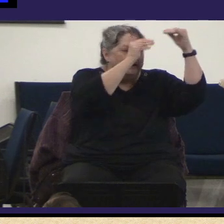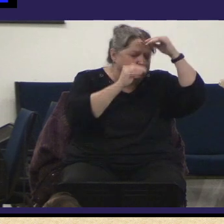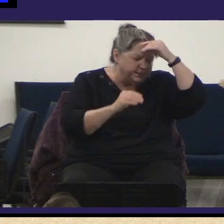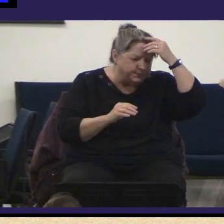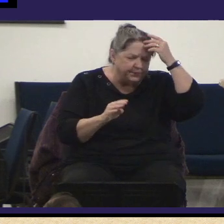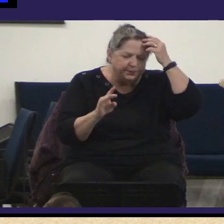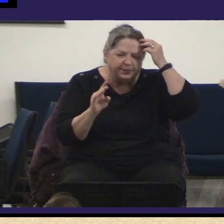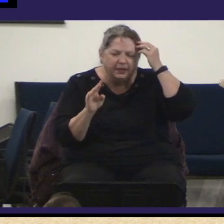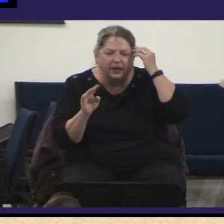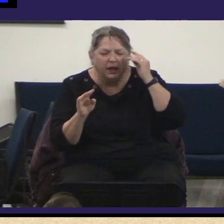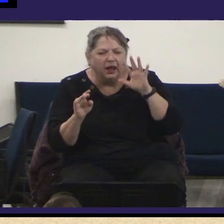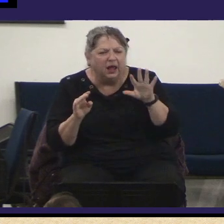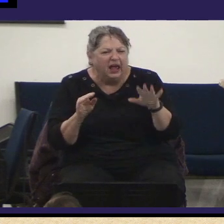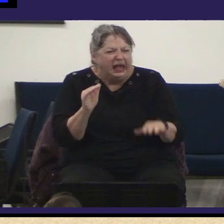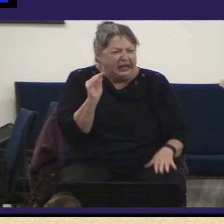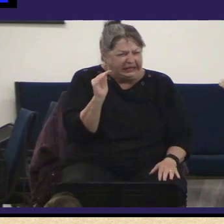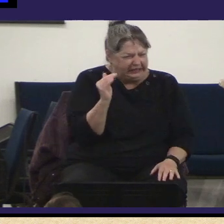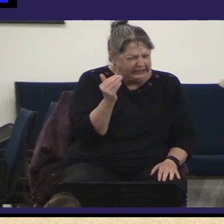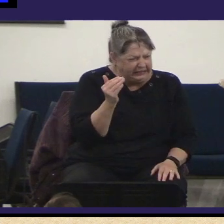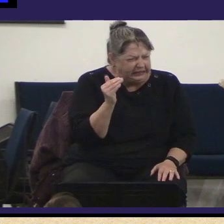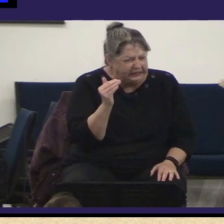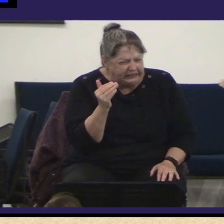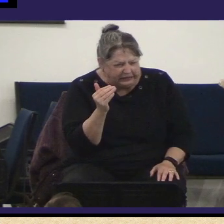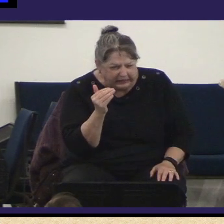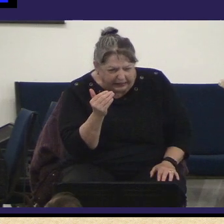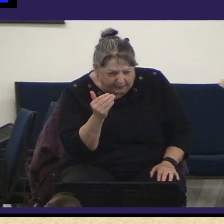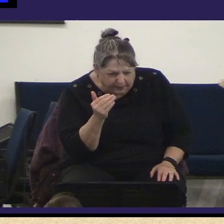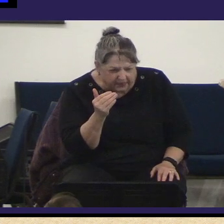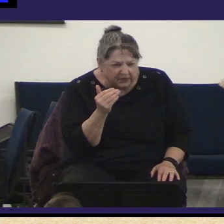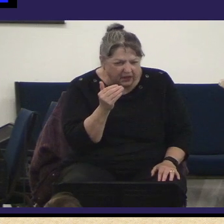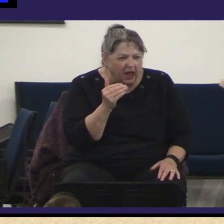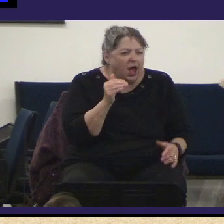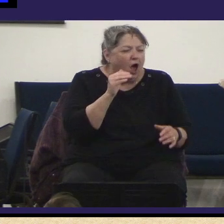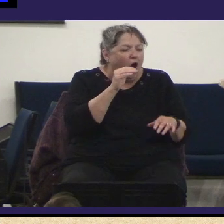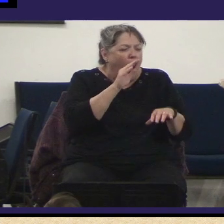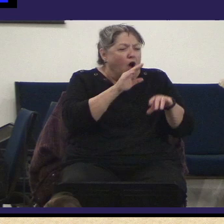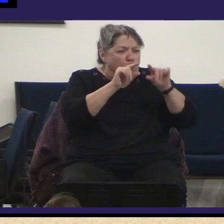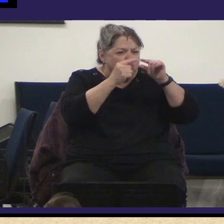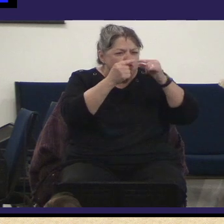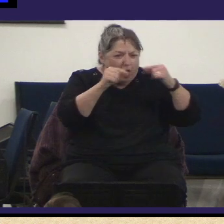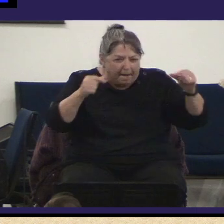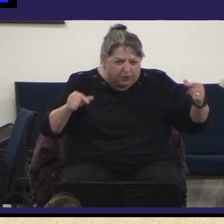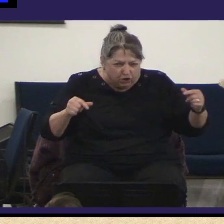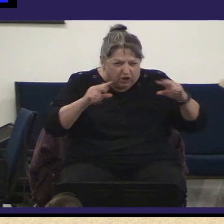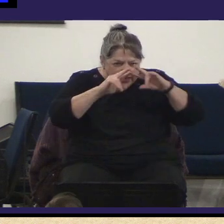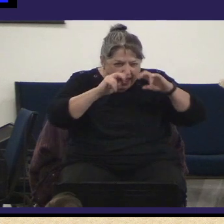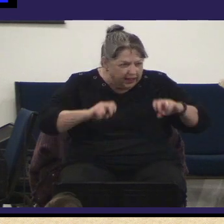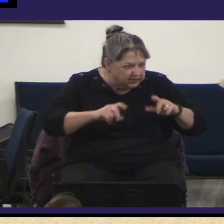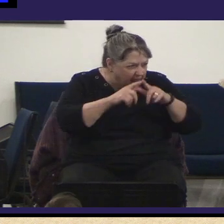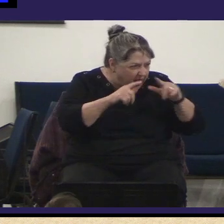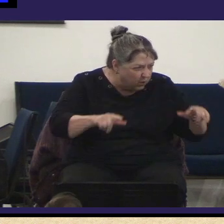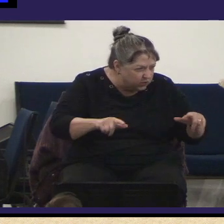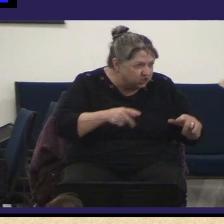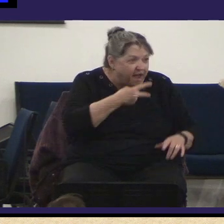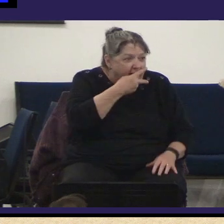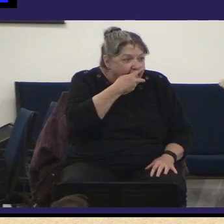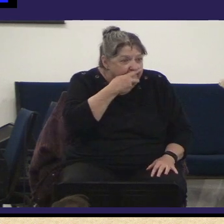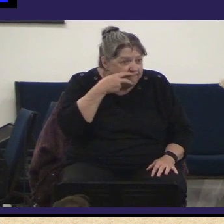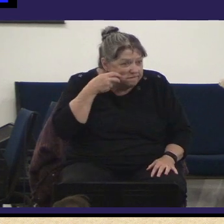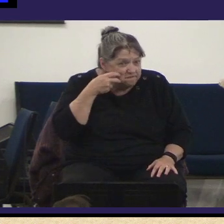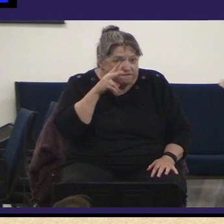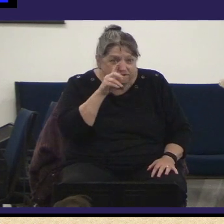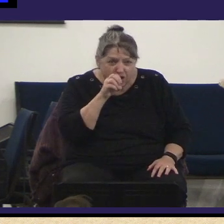says, it would appear from the verb tenses in Ephesians 6, 14 and 15, that three of the pieces of the